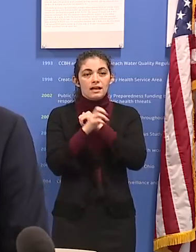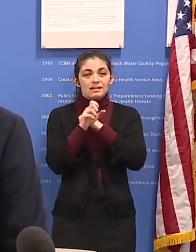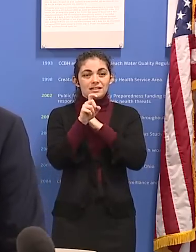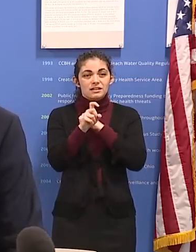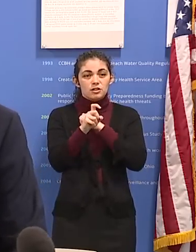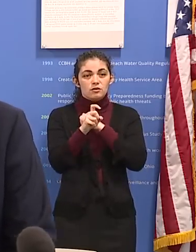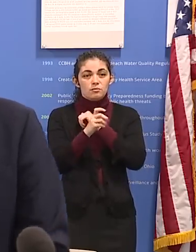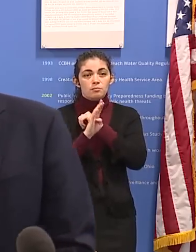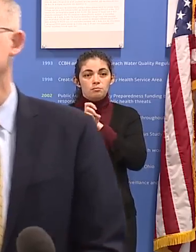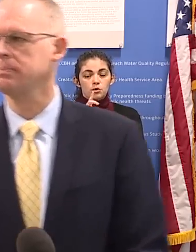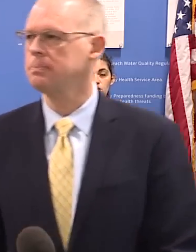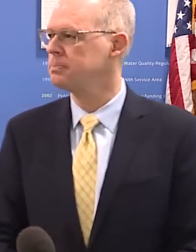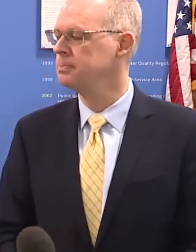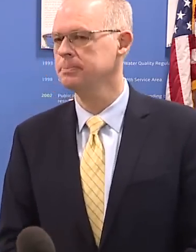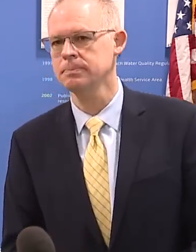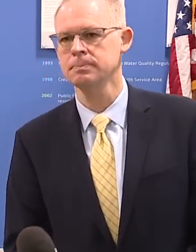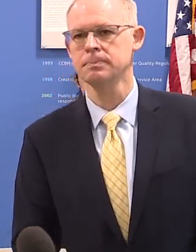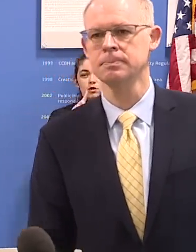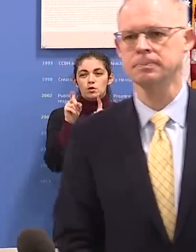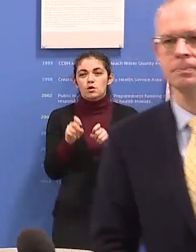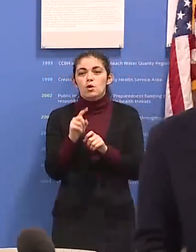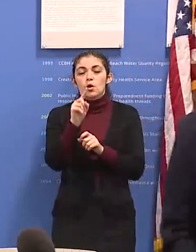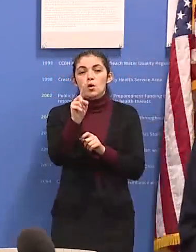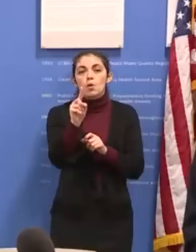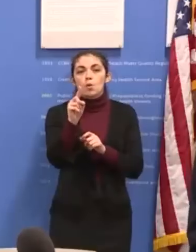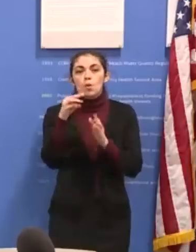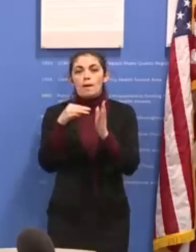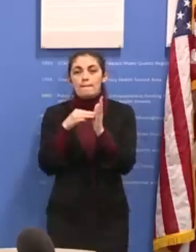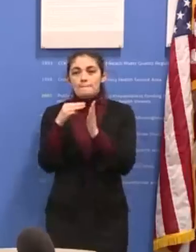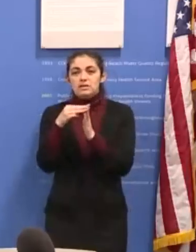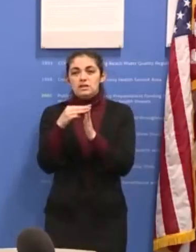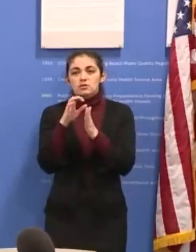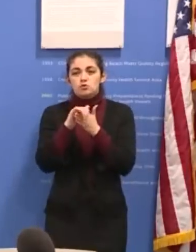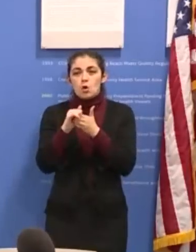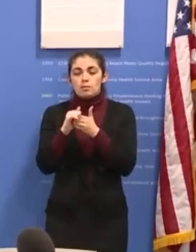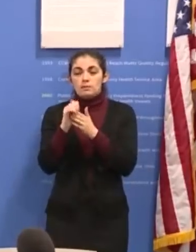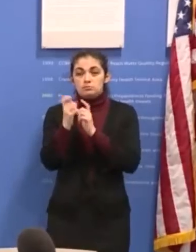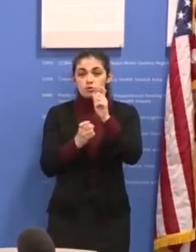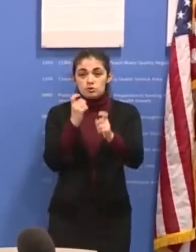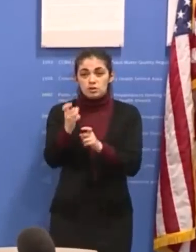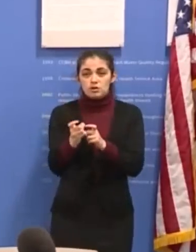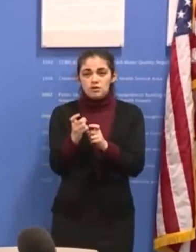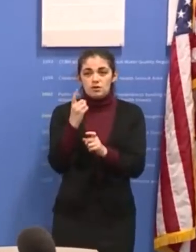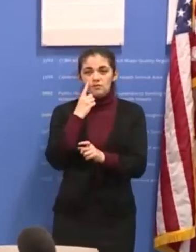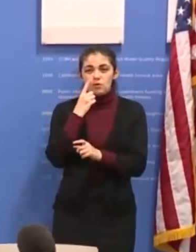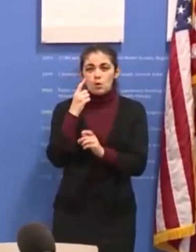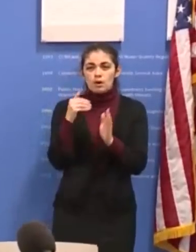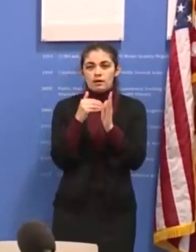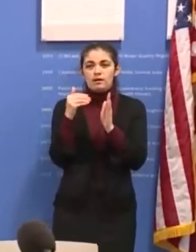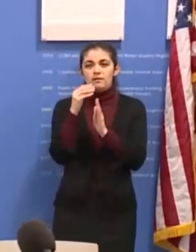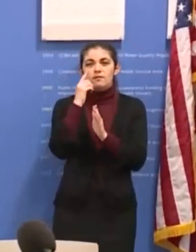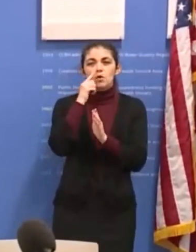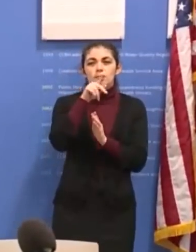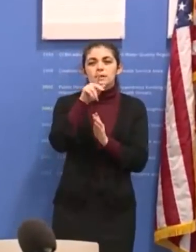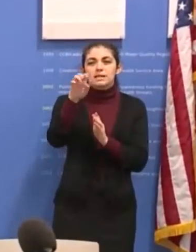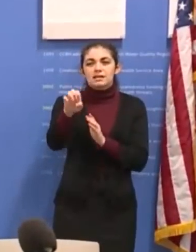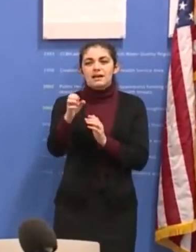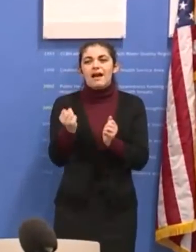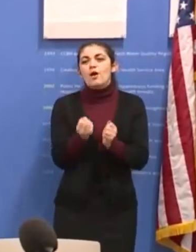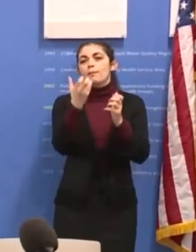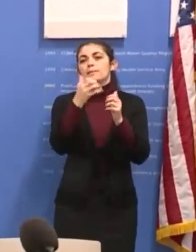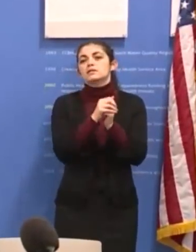can take some questions. With the $1 million contribution or allocation for PPE, how